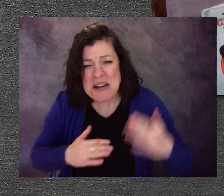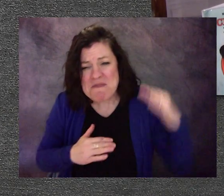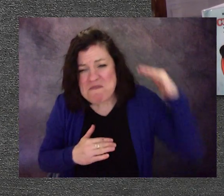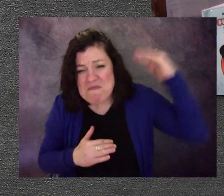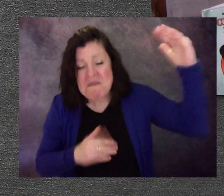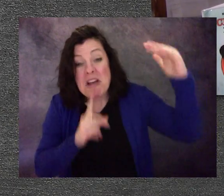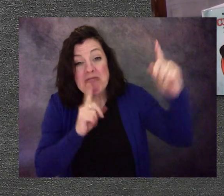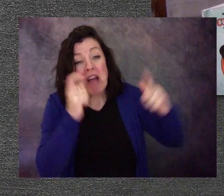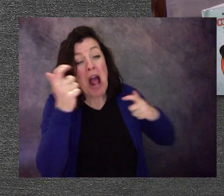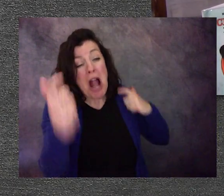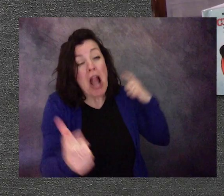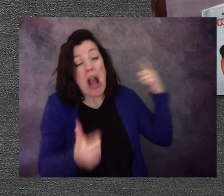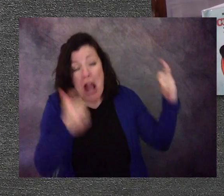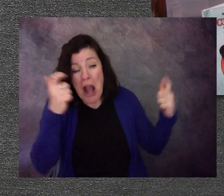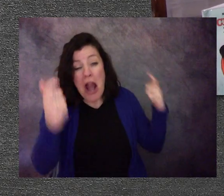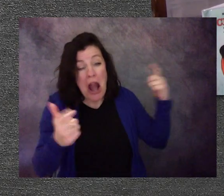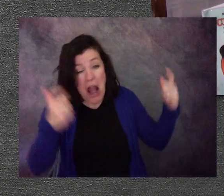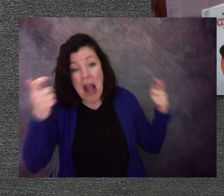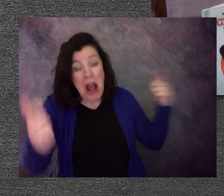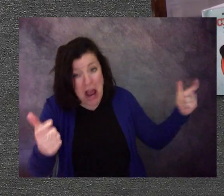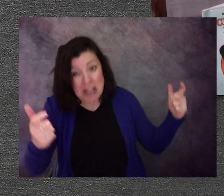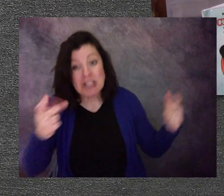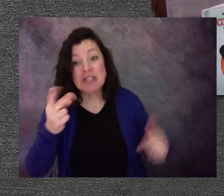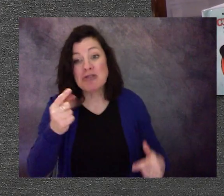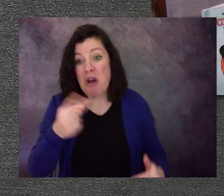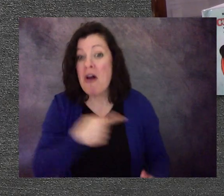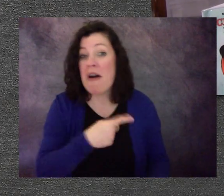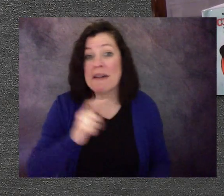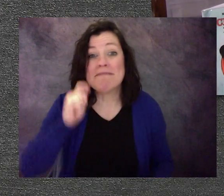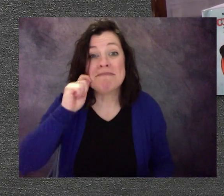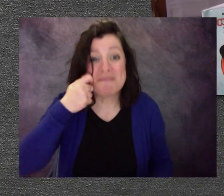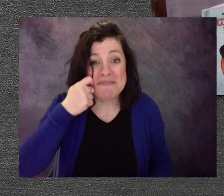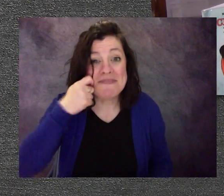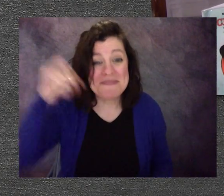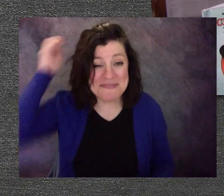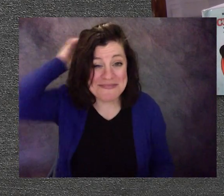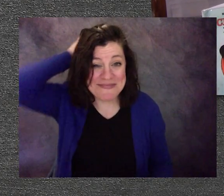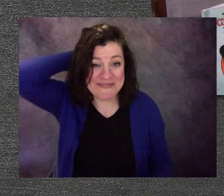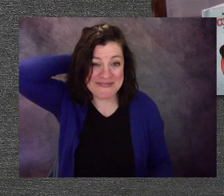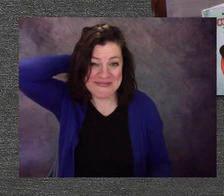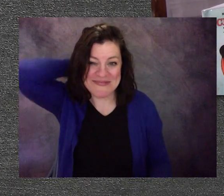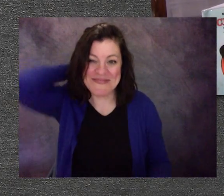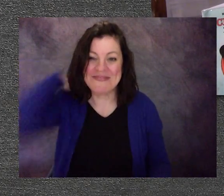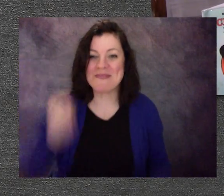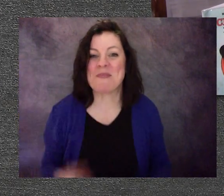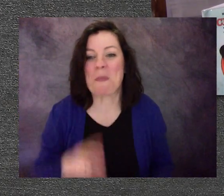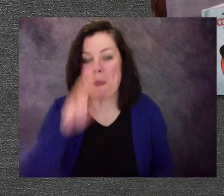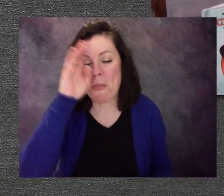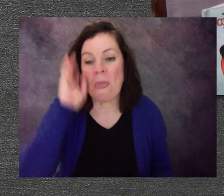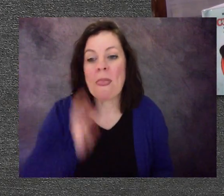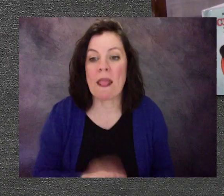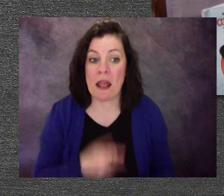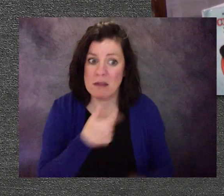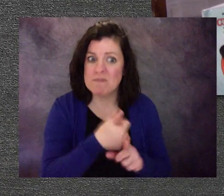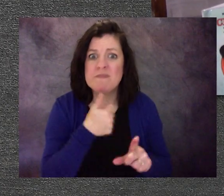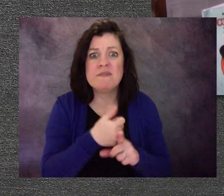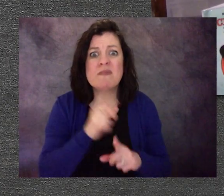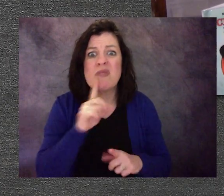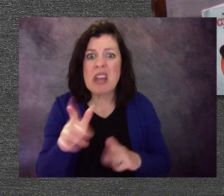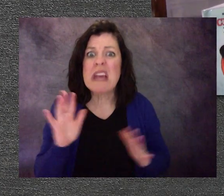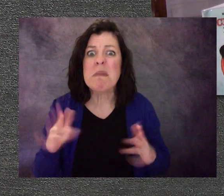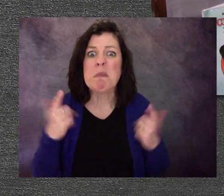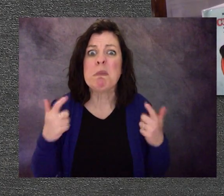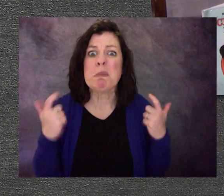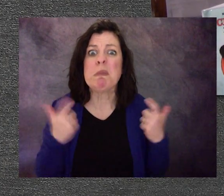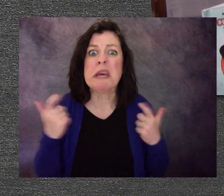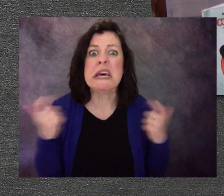Clifford? That would be the coolest thing ever. Now, a dog as big as Clifford